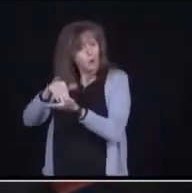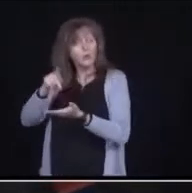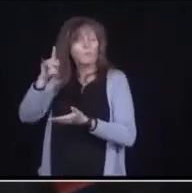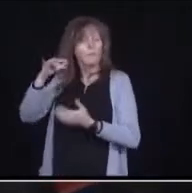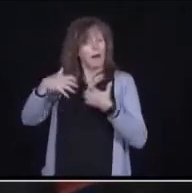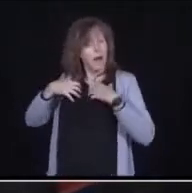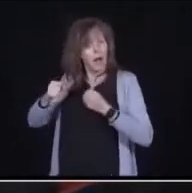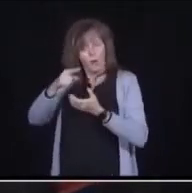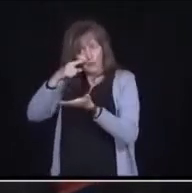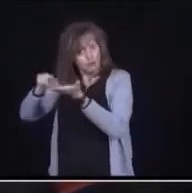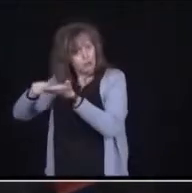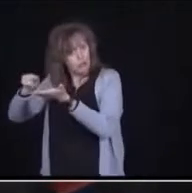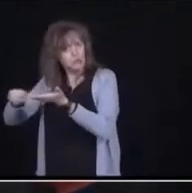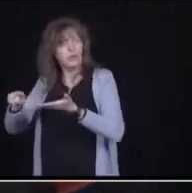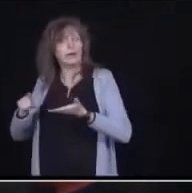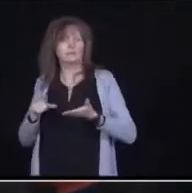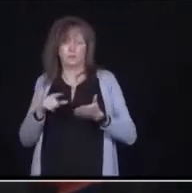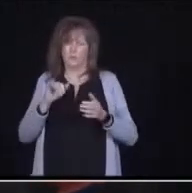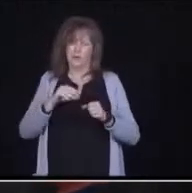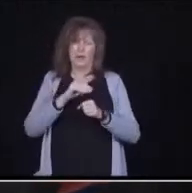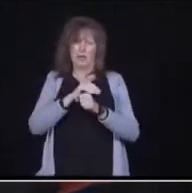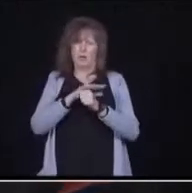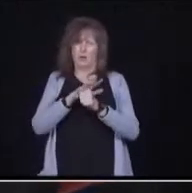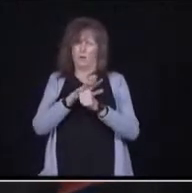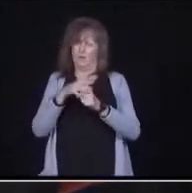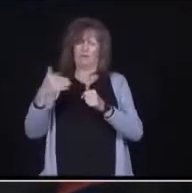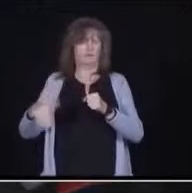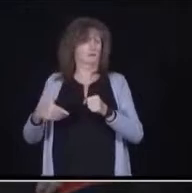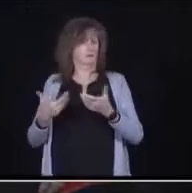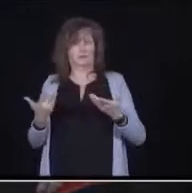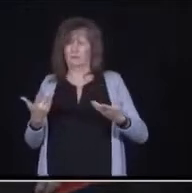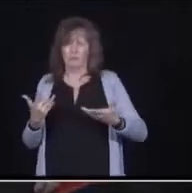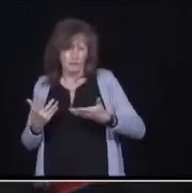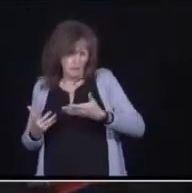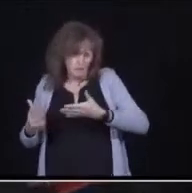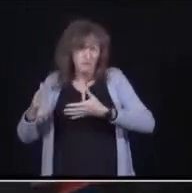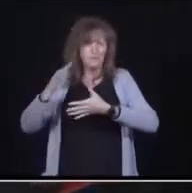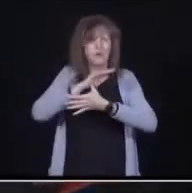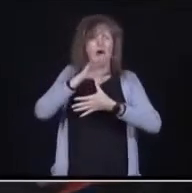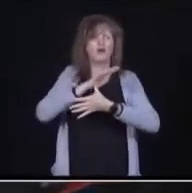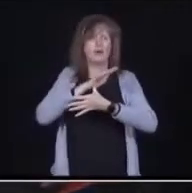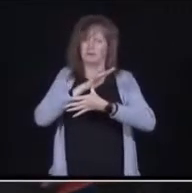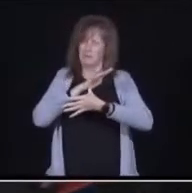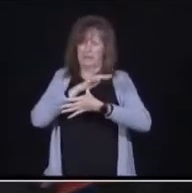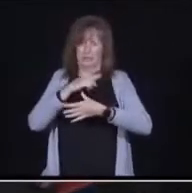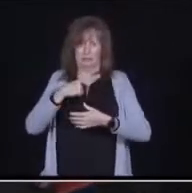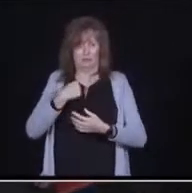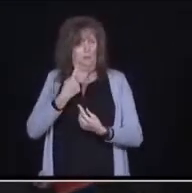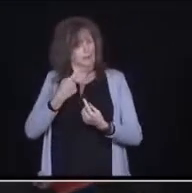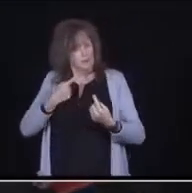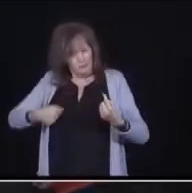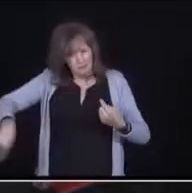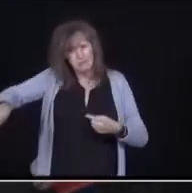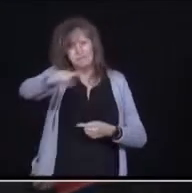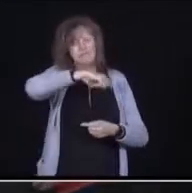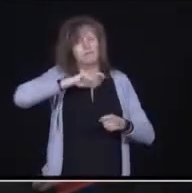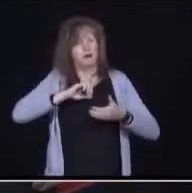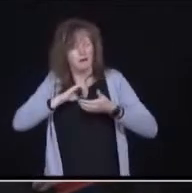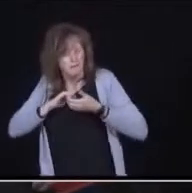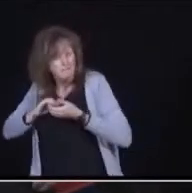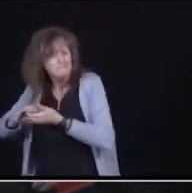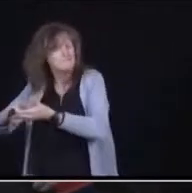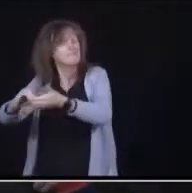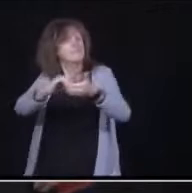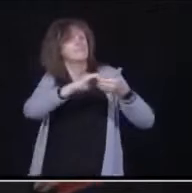that we will put our students first. However, we can't do this alone. Only together we can reduce the risk in our communities and